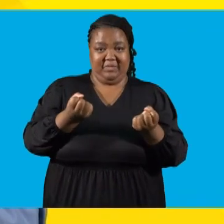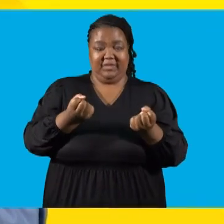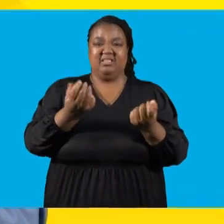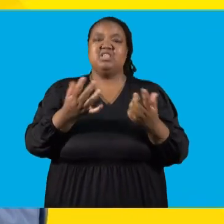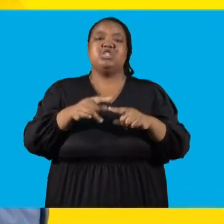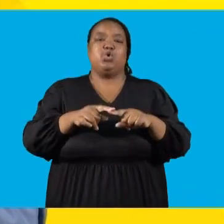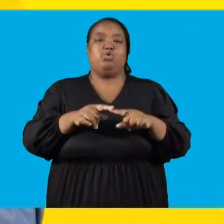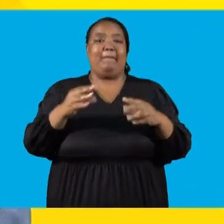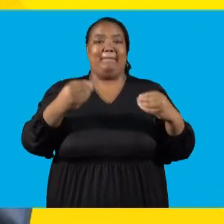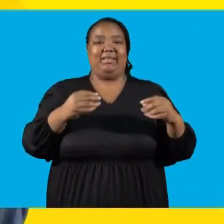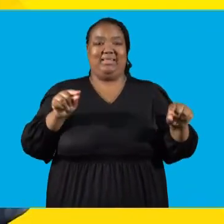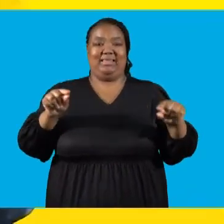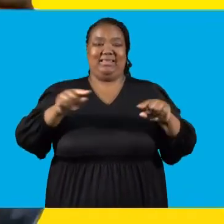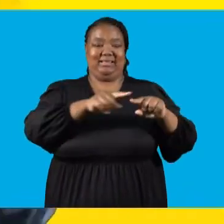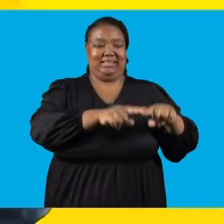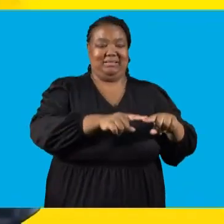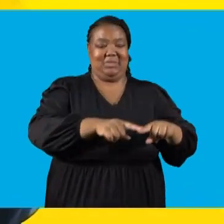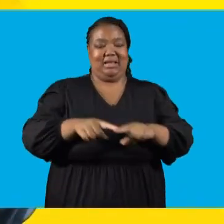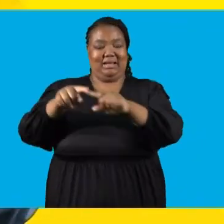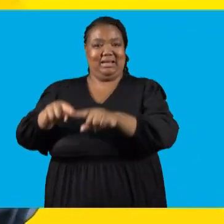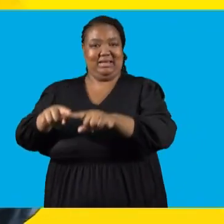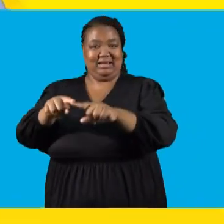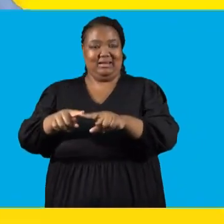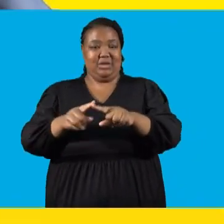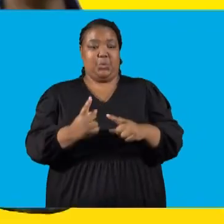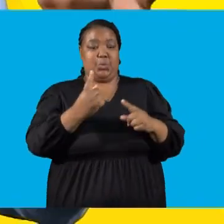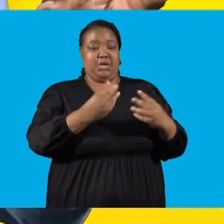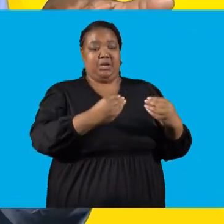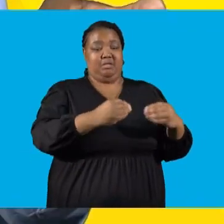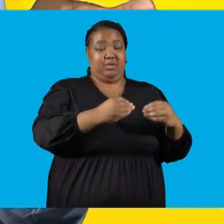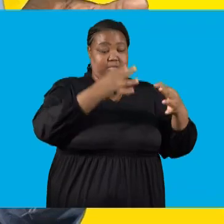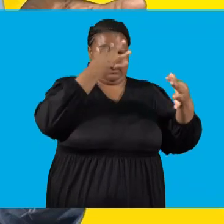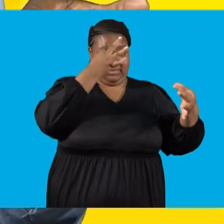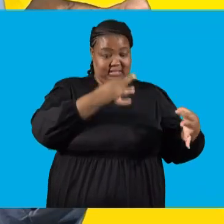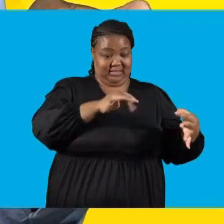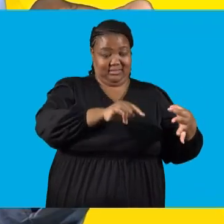and revenue. So they depend on each other. In short, one firm's